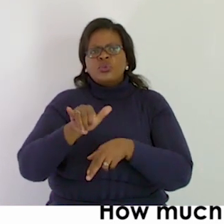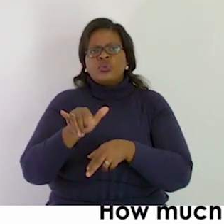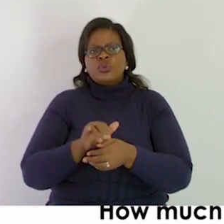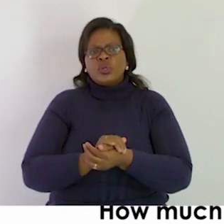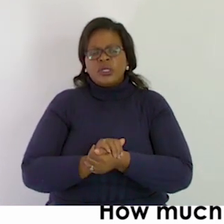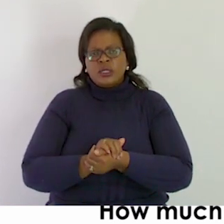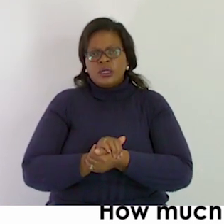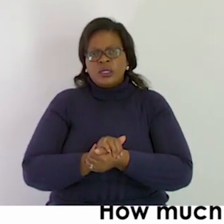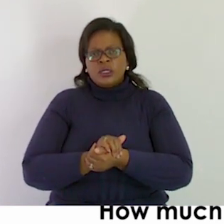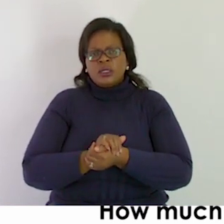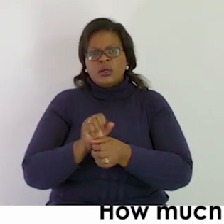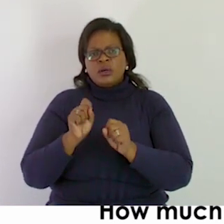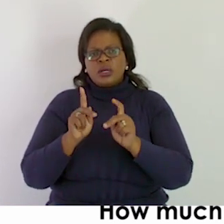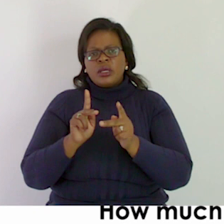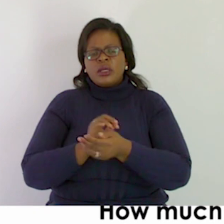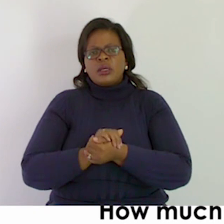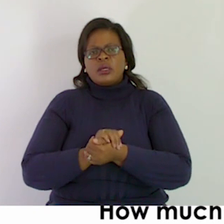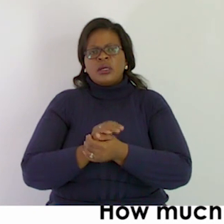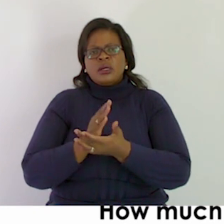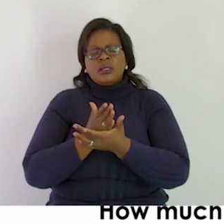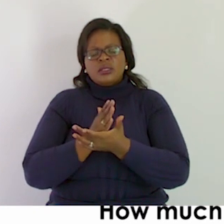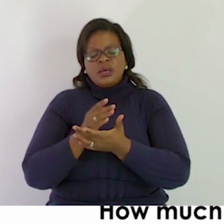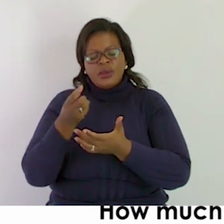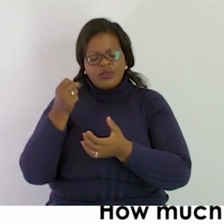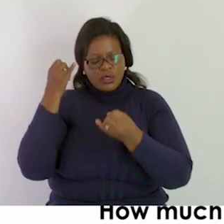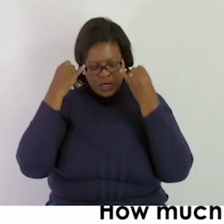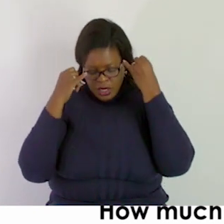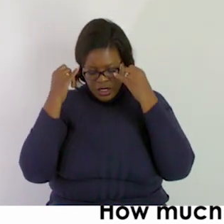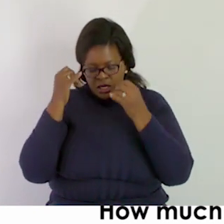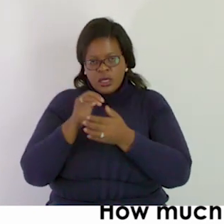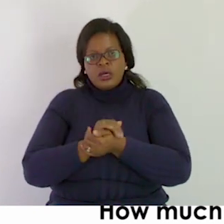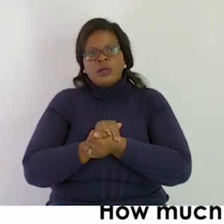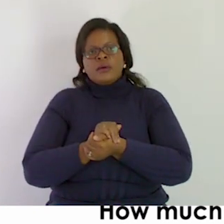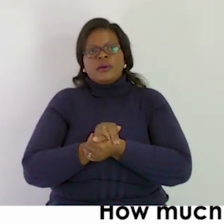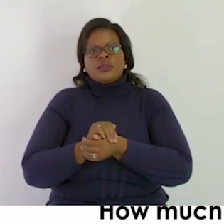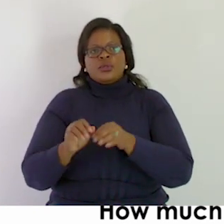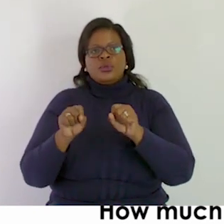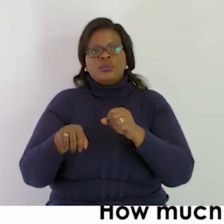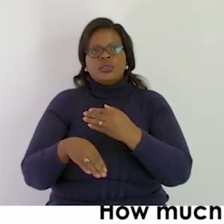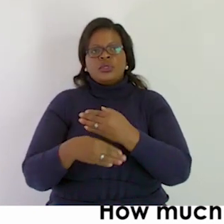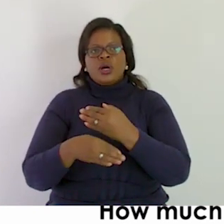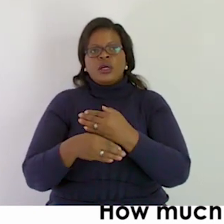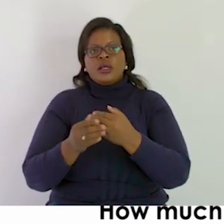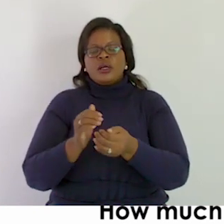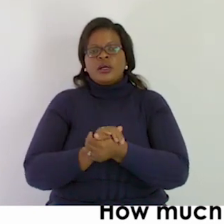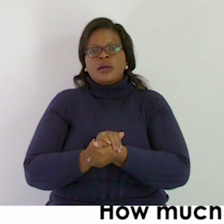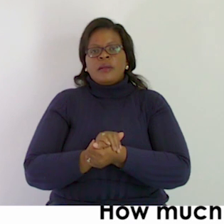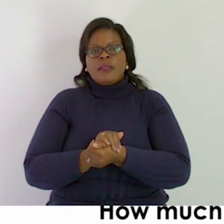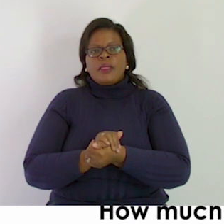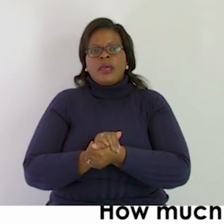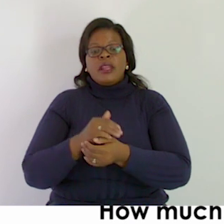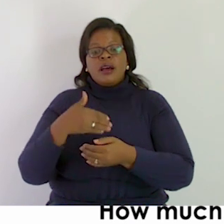Okay? Some of you might already get the idea. What type of property will you use? Because you have to add. Okay? And then after